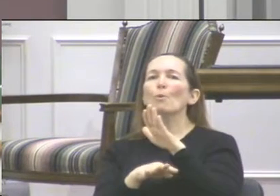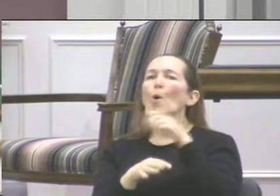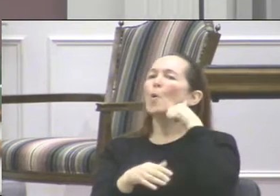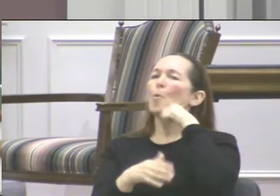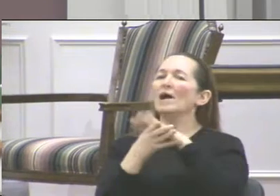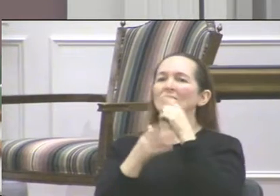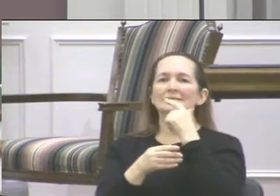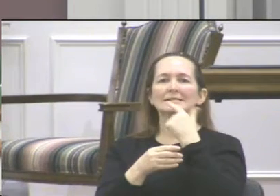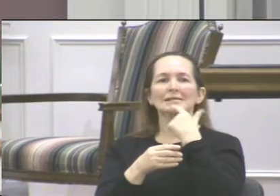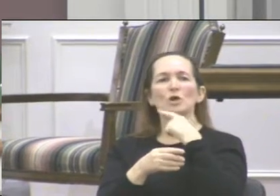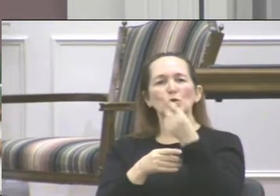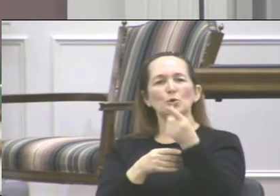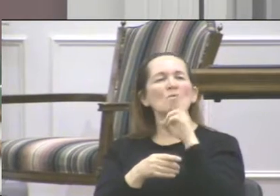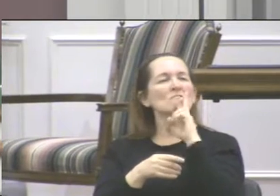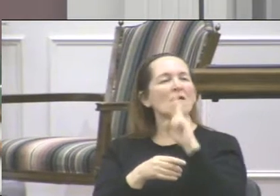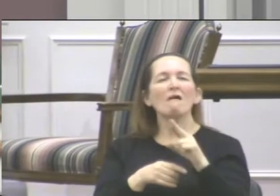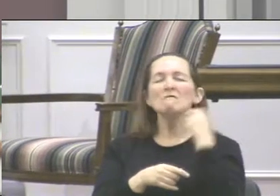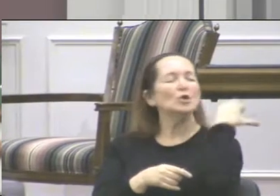you know she is.